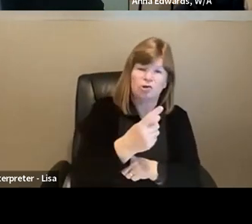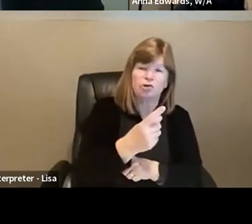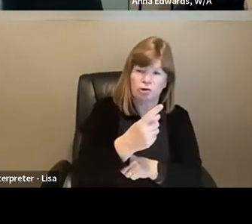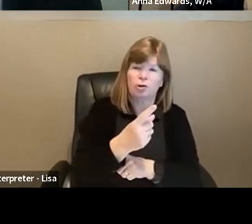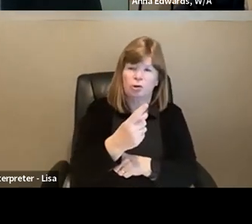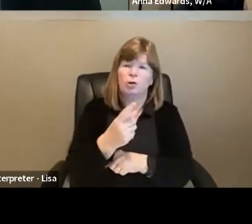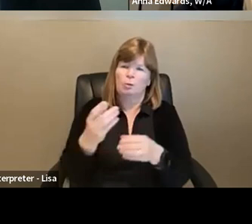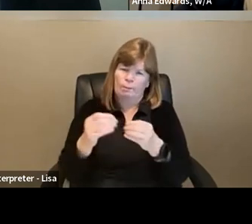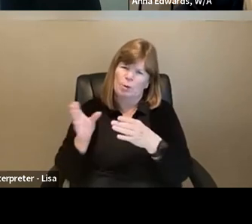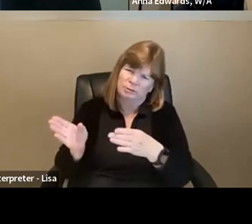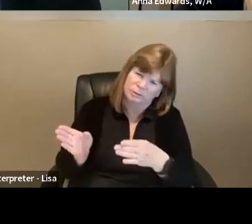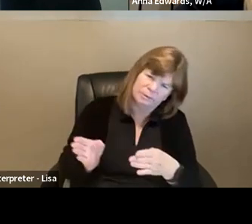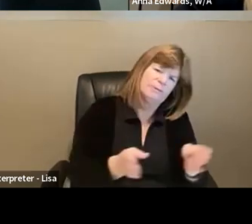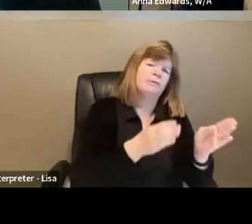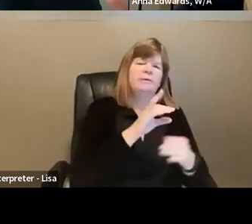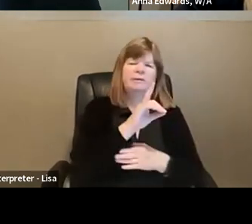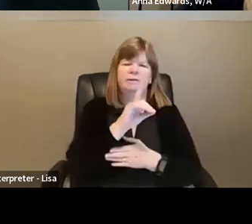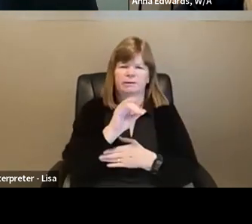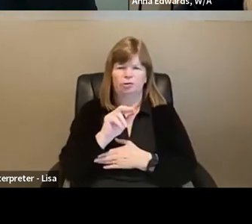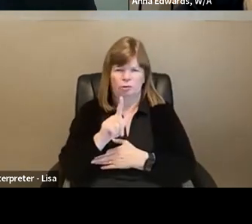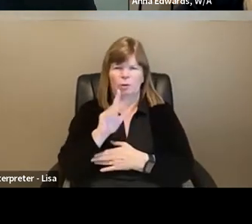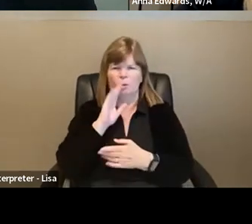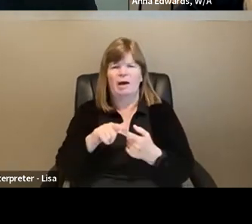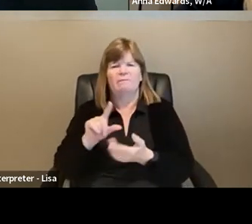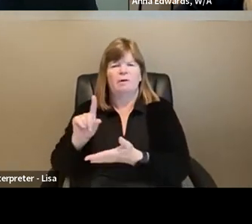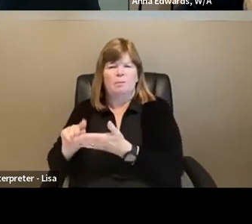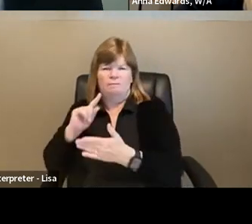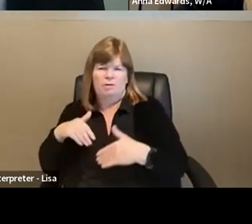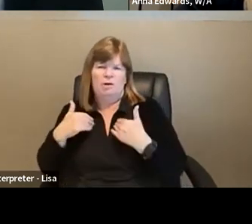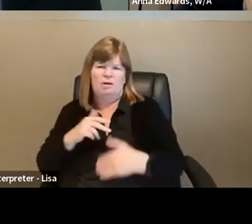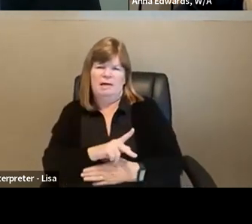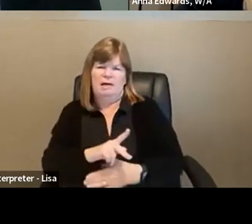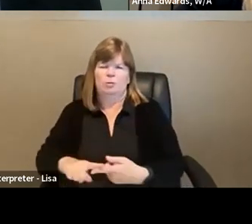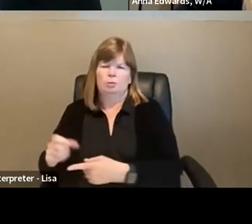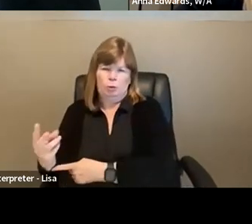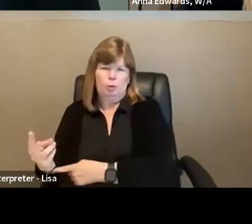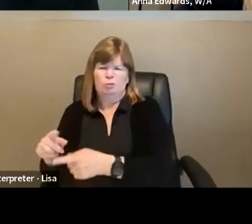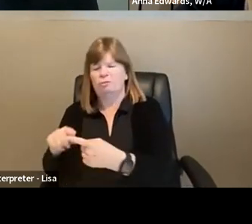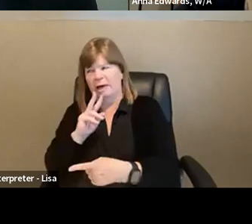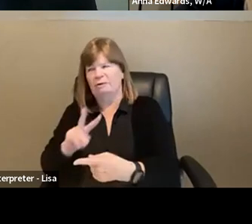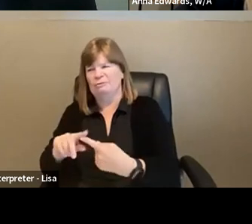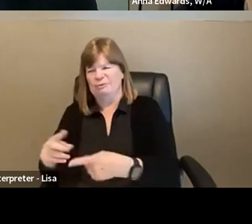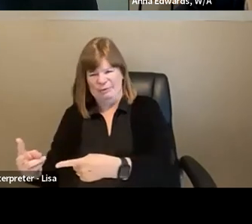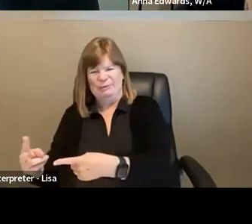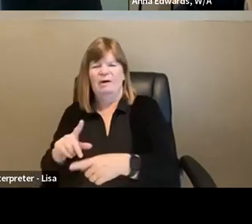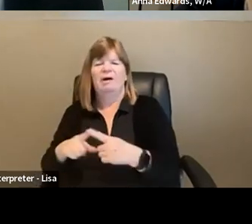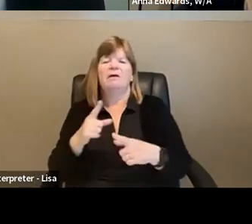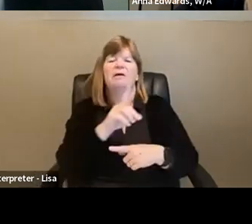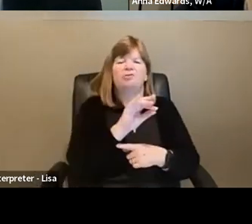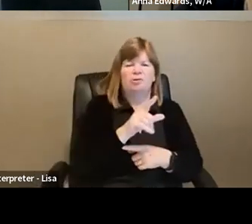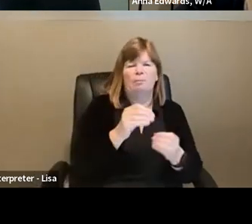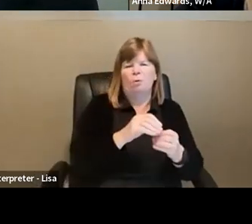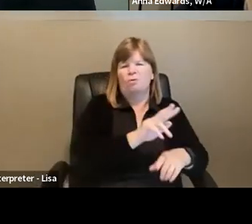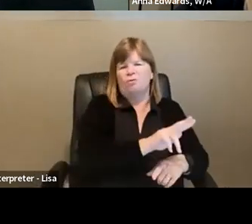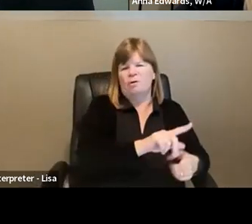more digital in some areas, so that we'll have print for younger kids, K through 2, and then digital more for 3